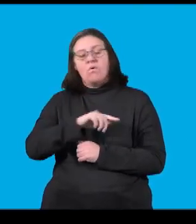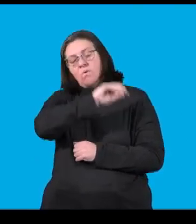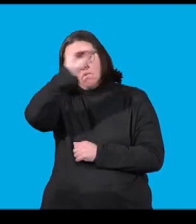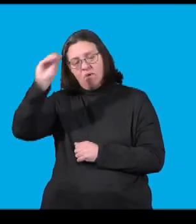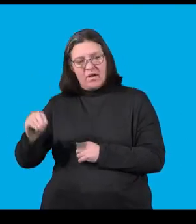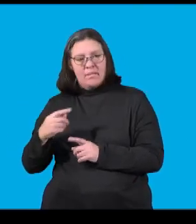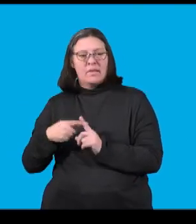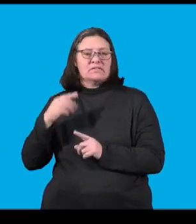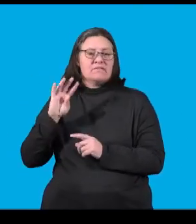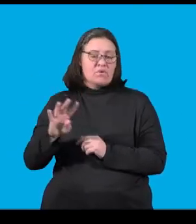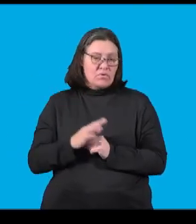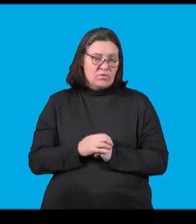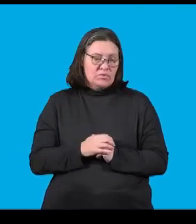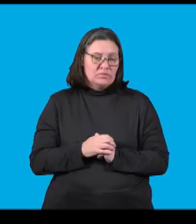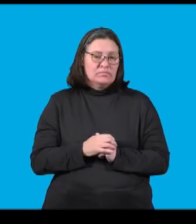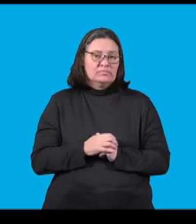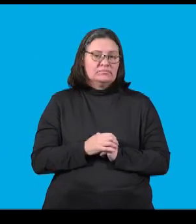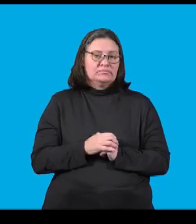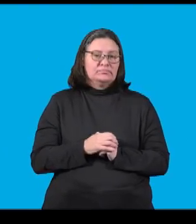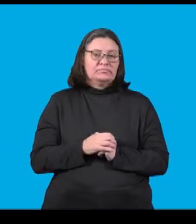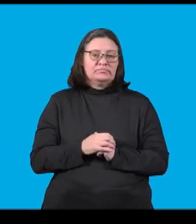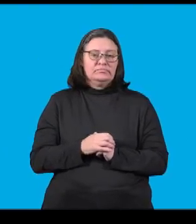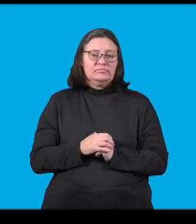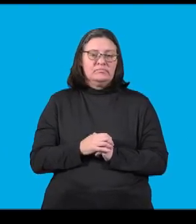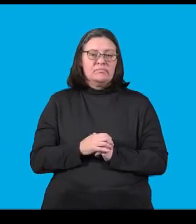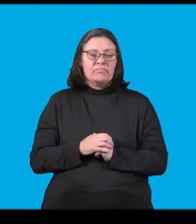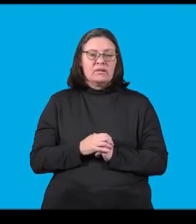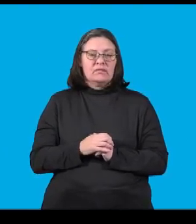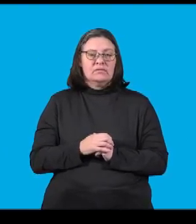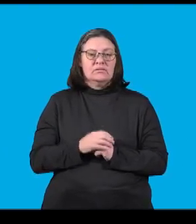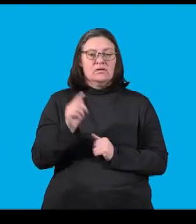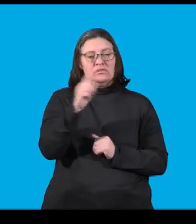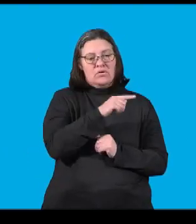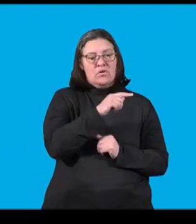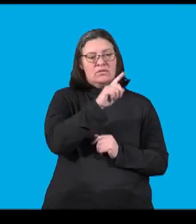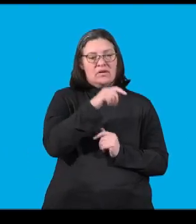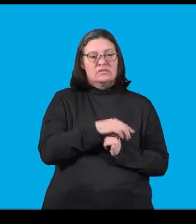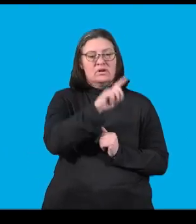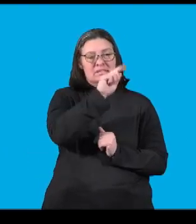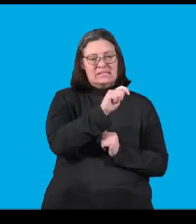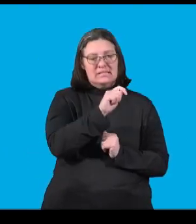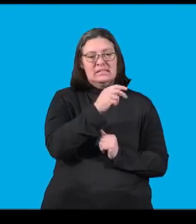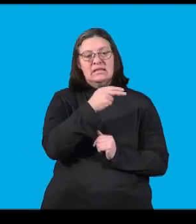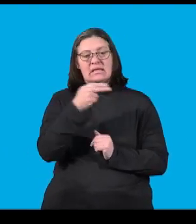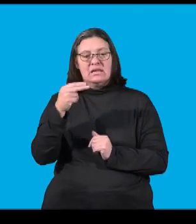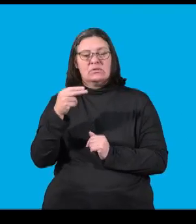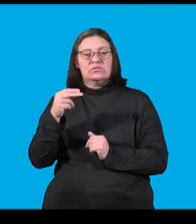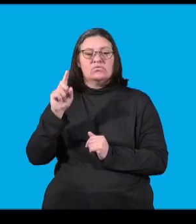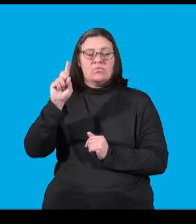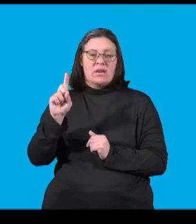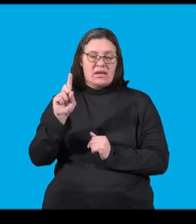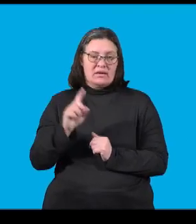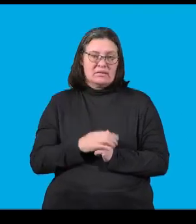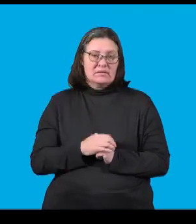4 minus 4. Bring that over to the right-hand side. It becomes a positive. So 4 plus 4 is 8. Therefore, t